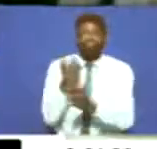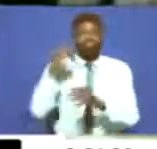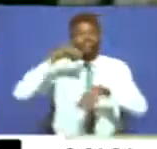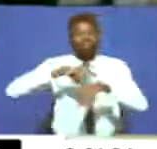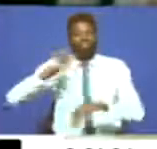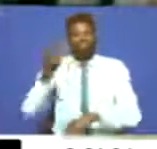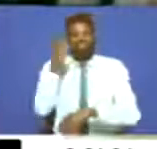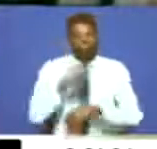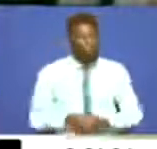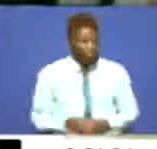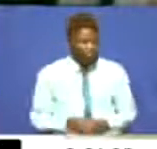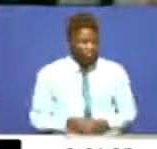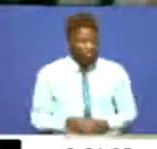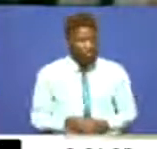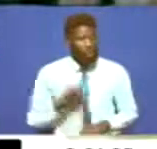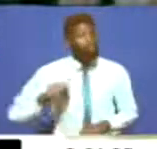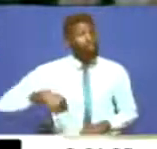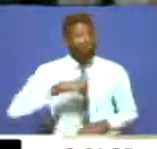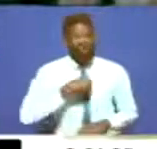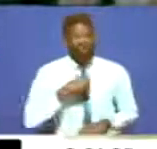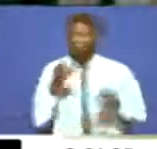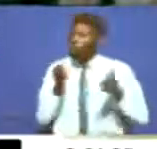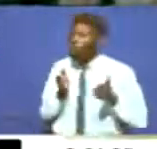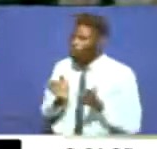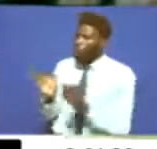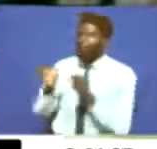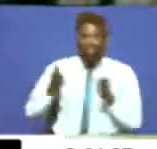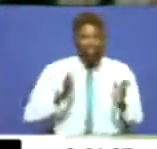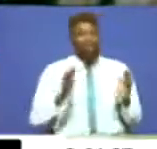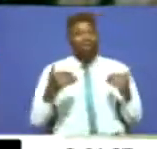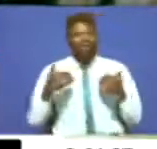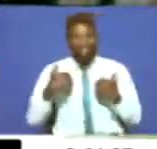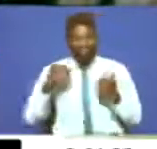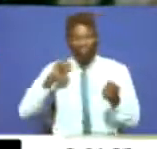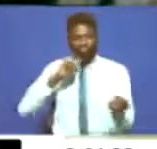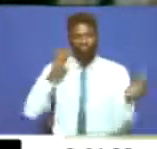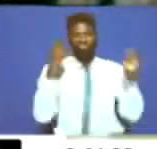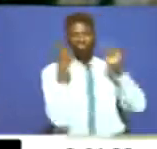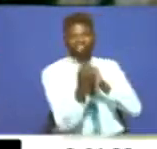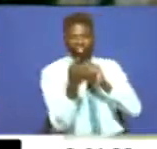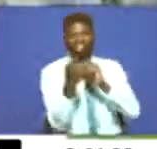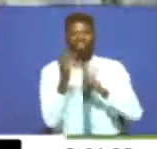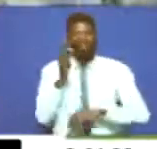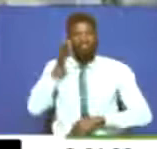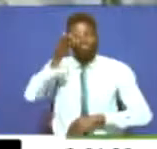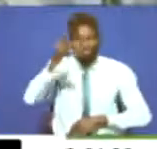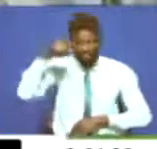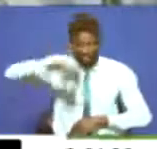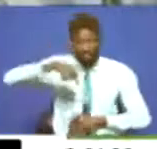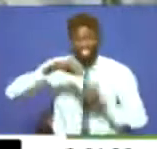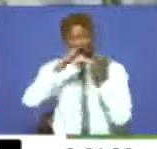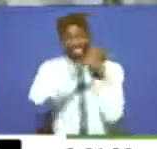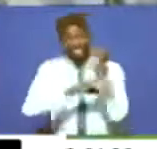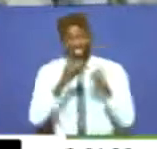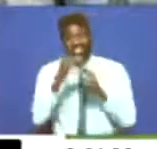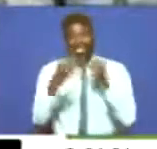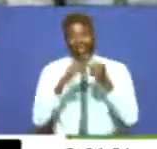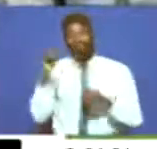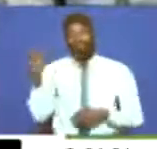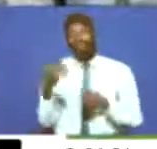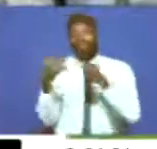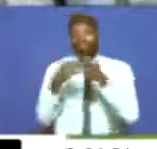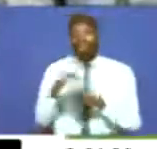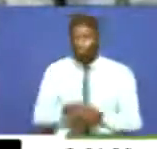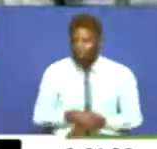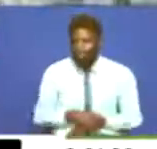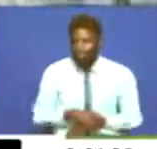this country on the 9th of August this year. Challenging Kenyans to ponder